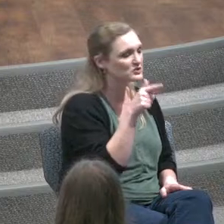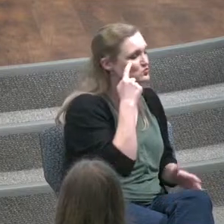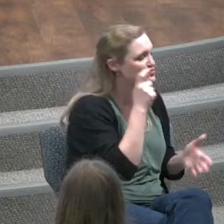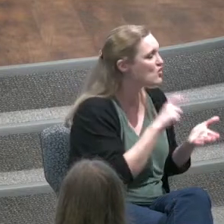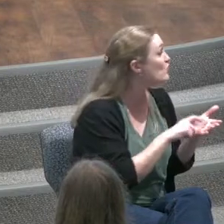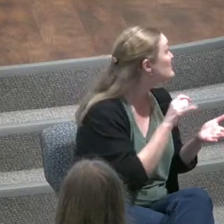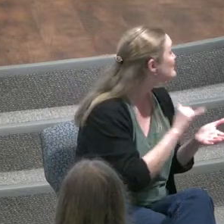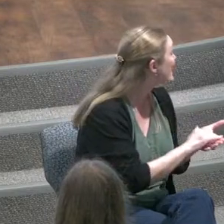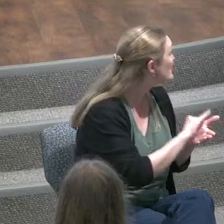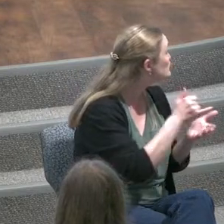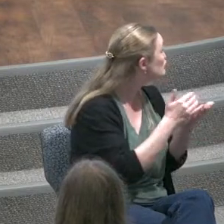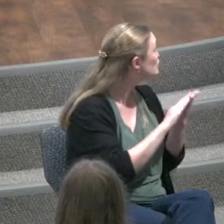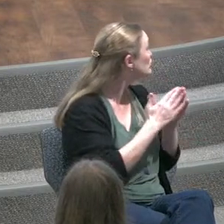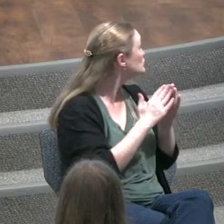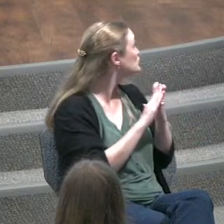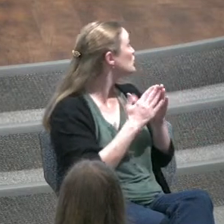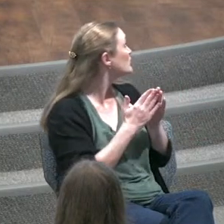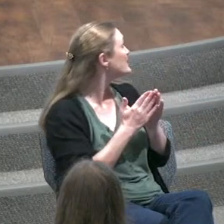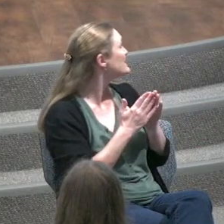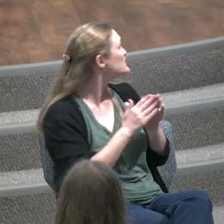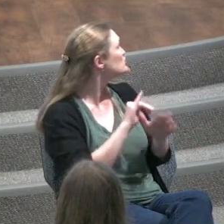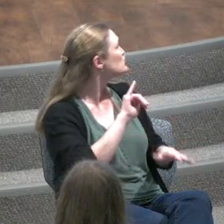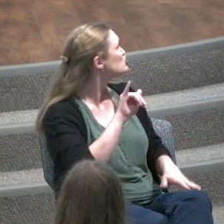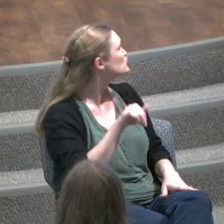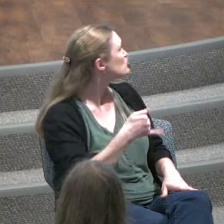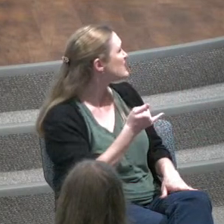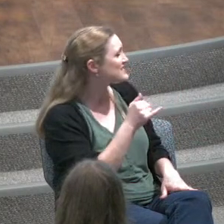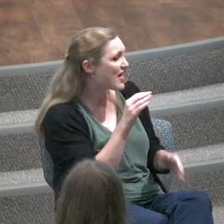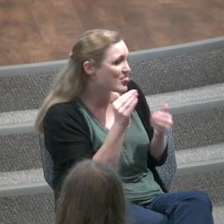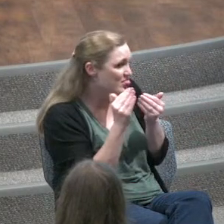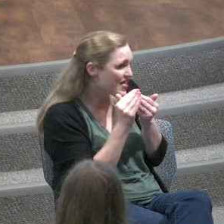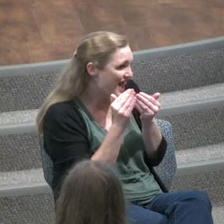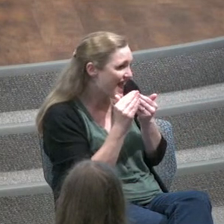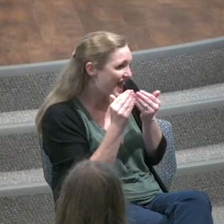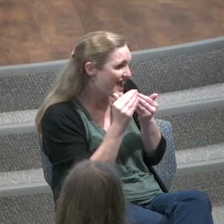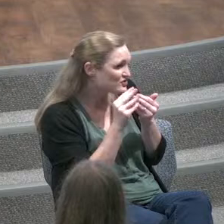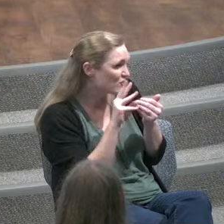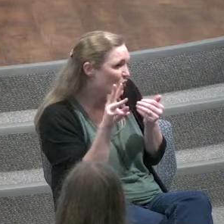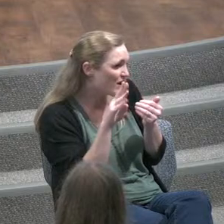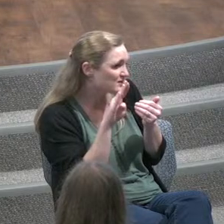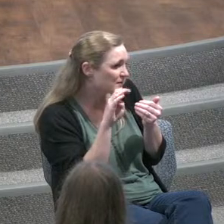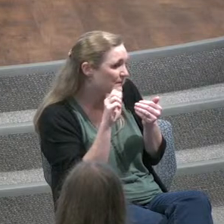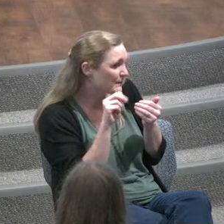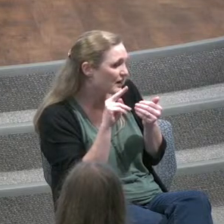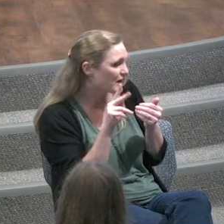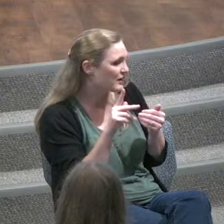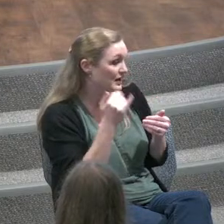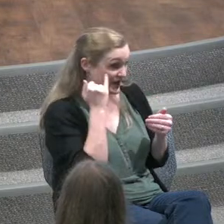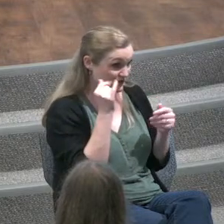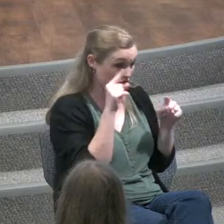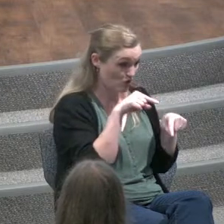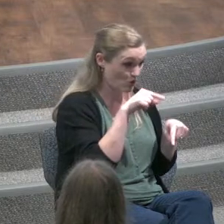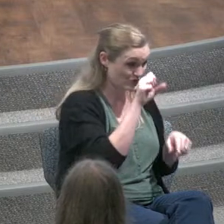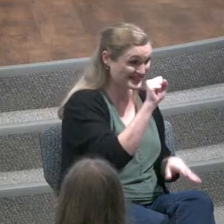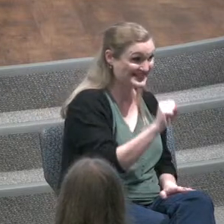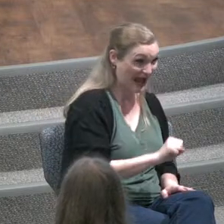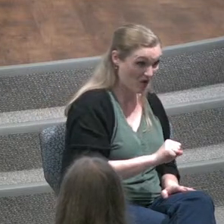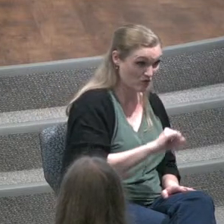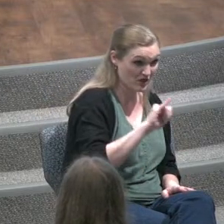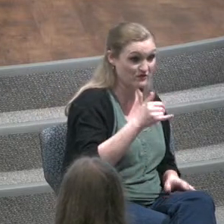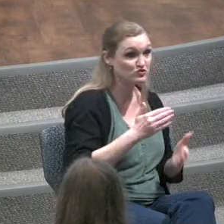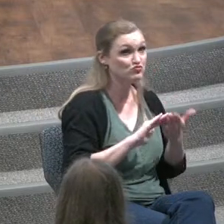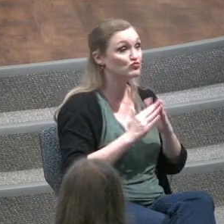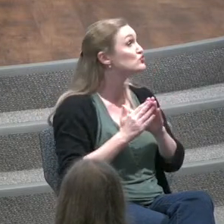you will notice that Jerusalem is just on the edge of the West Bank. But if you go down south